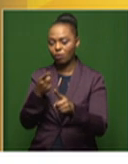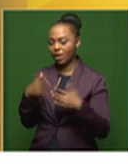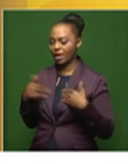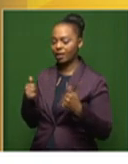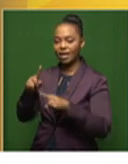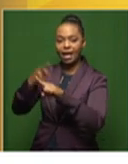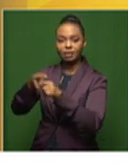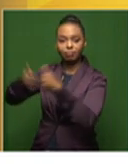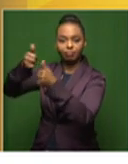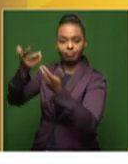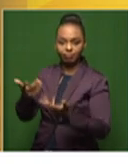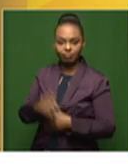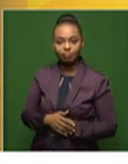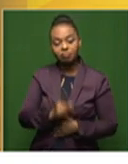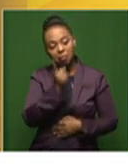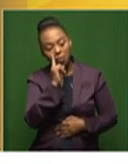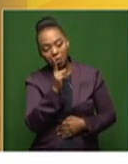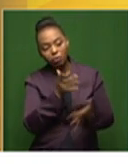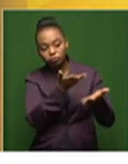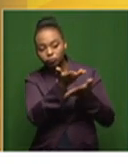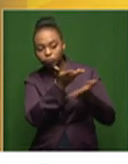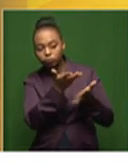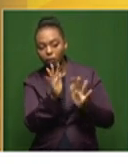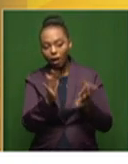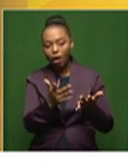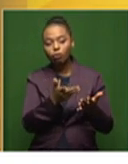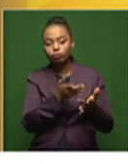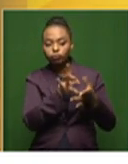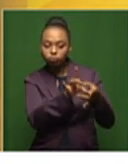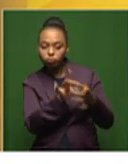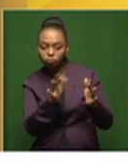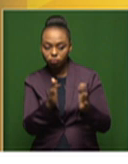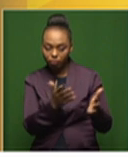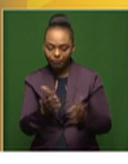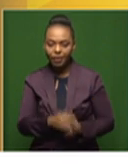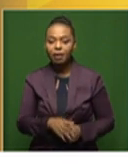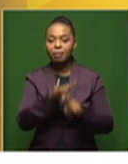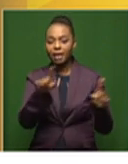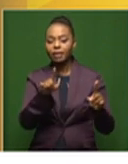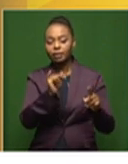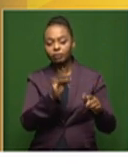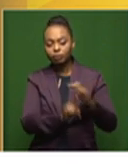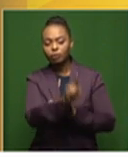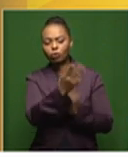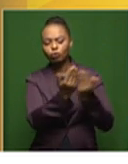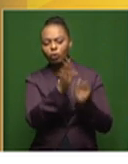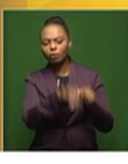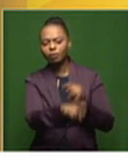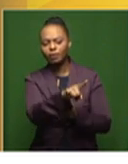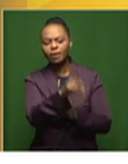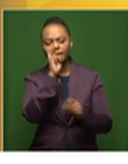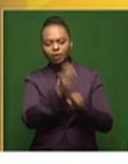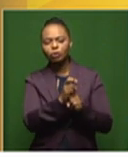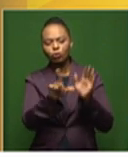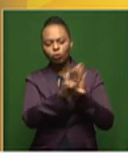So we'll use the carrot and stick approach and we'll go and persuade those schools where we can. But where we believe that we need to unleash the might of the